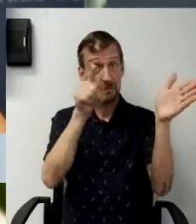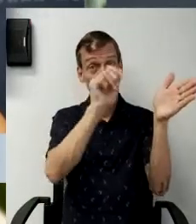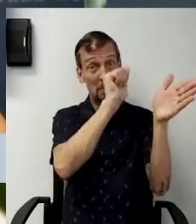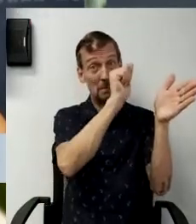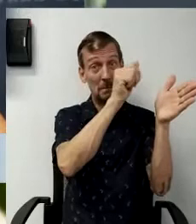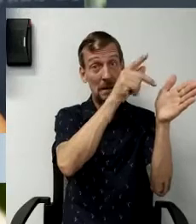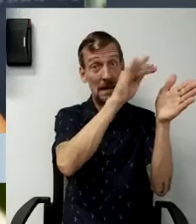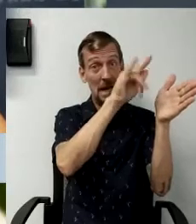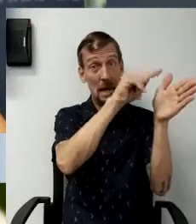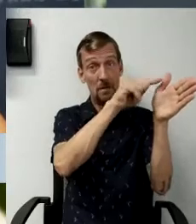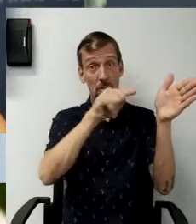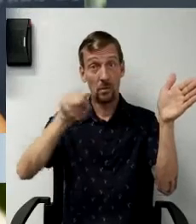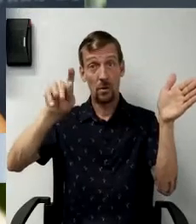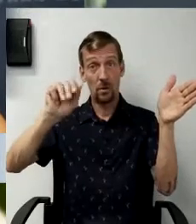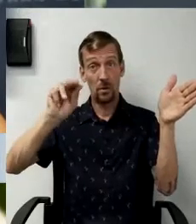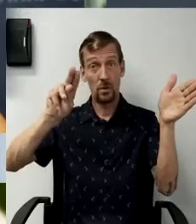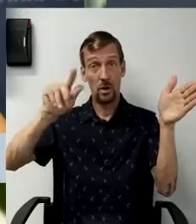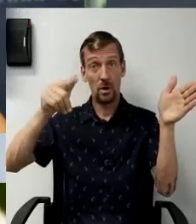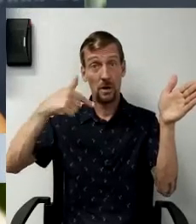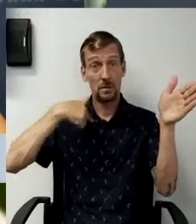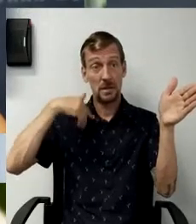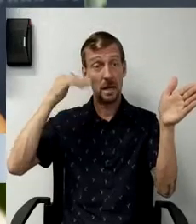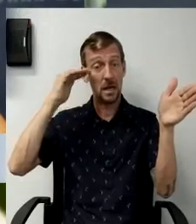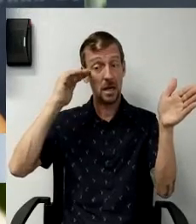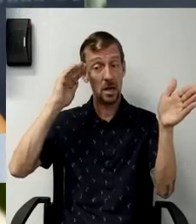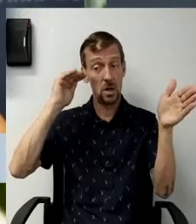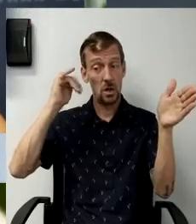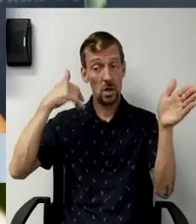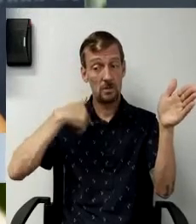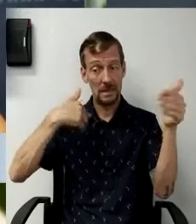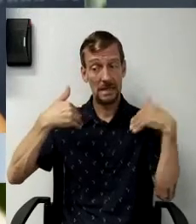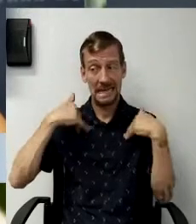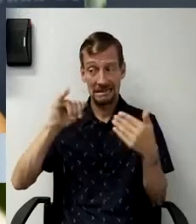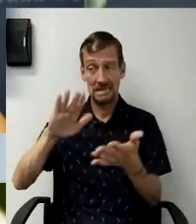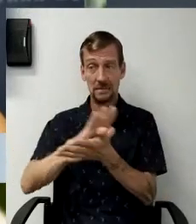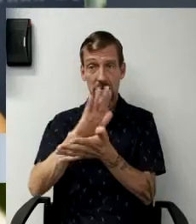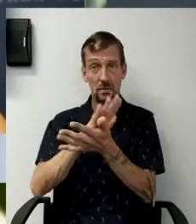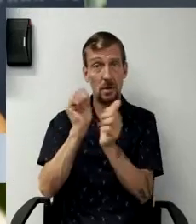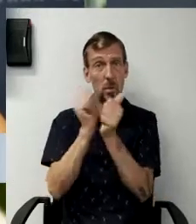And I hope I brought that document with me.